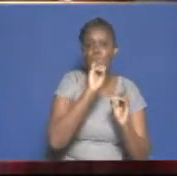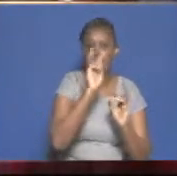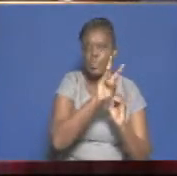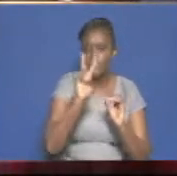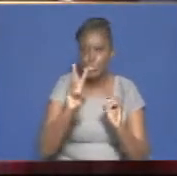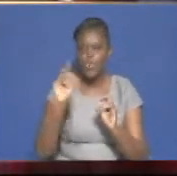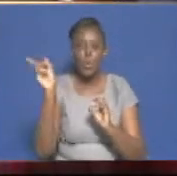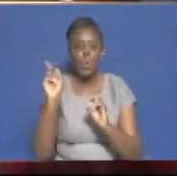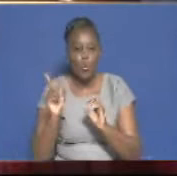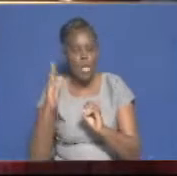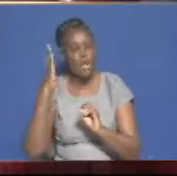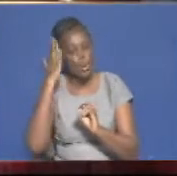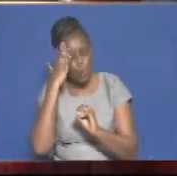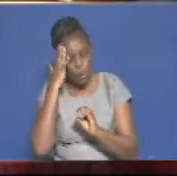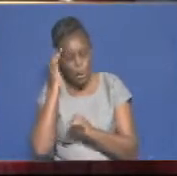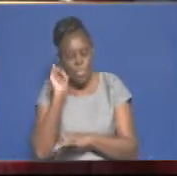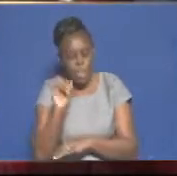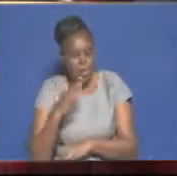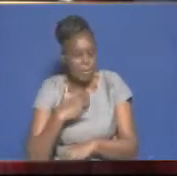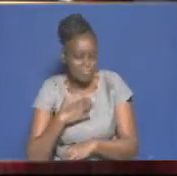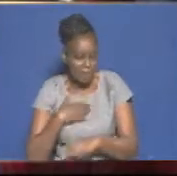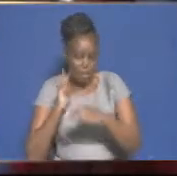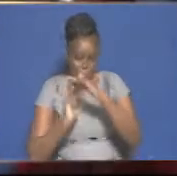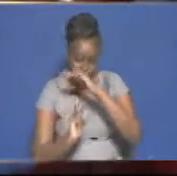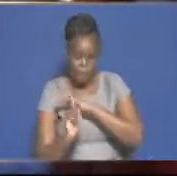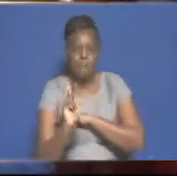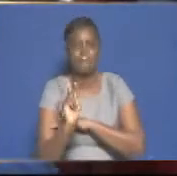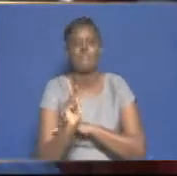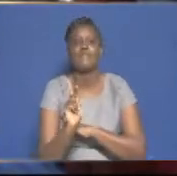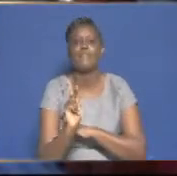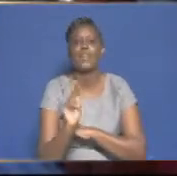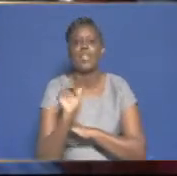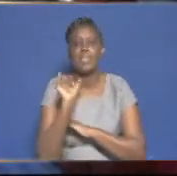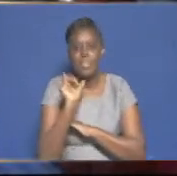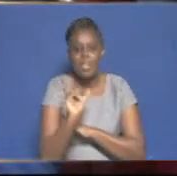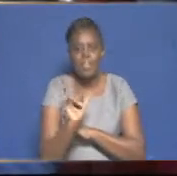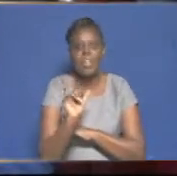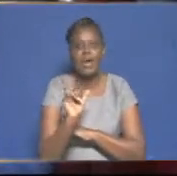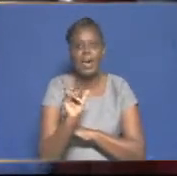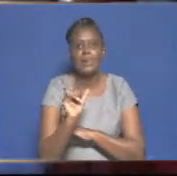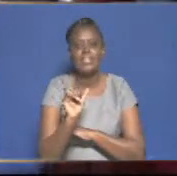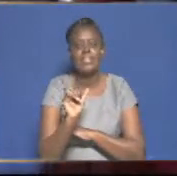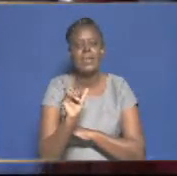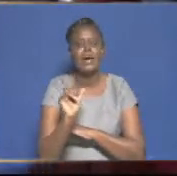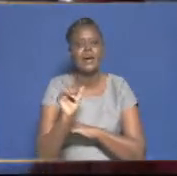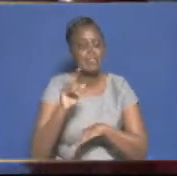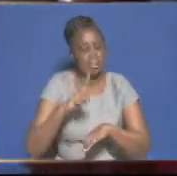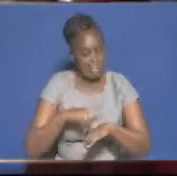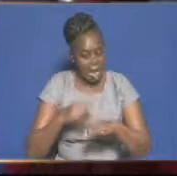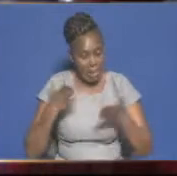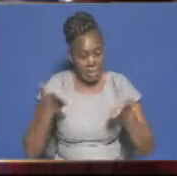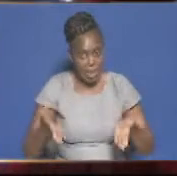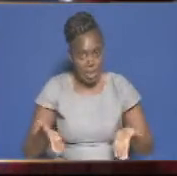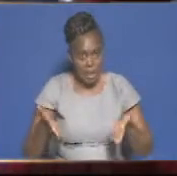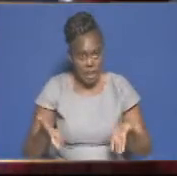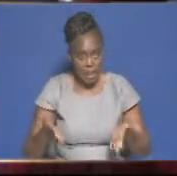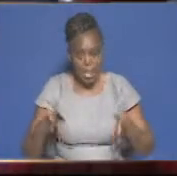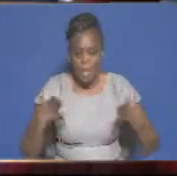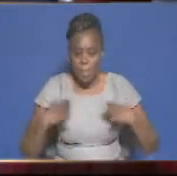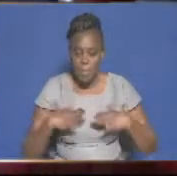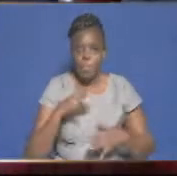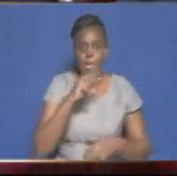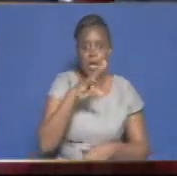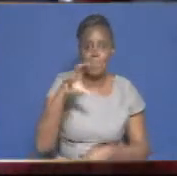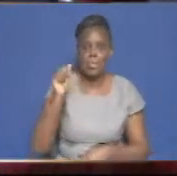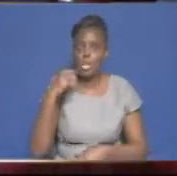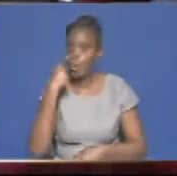is when you will know that I was a prophet. Mr. Speaker, that hour of reckoning has now come. Those MCAs